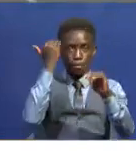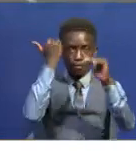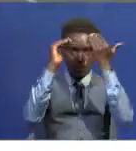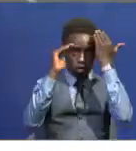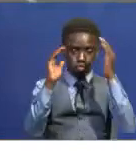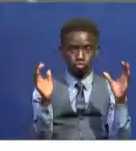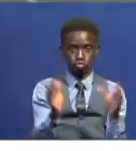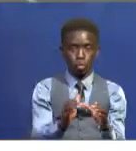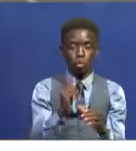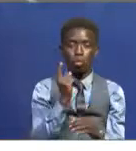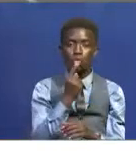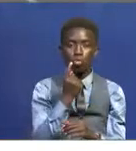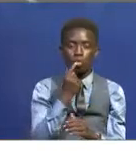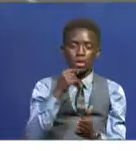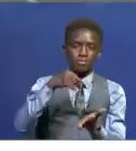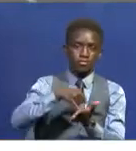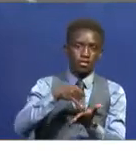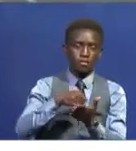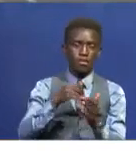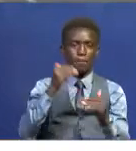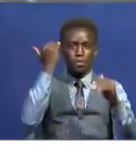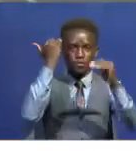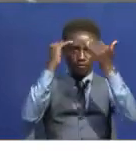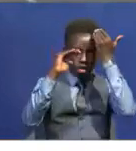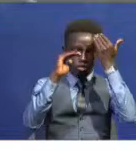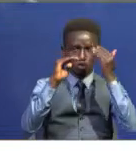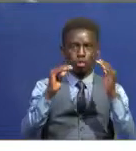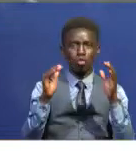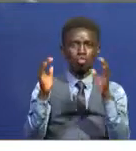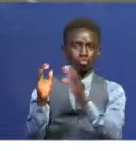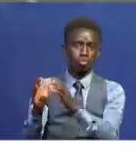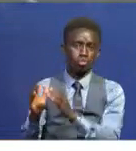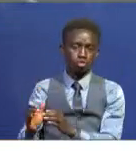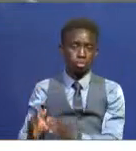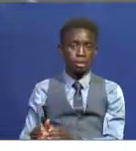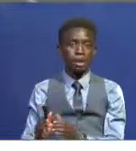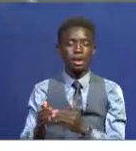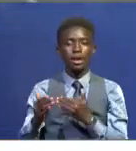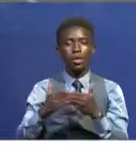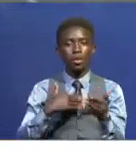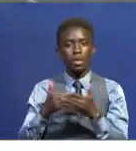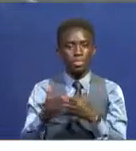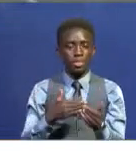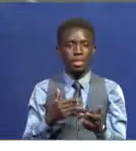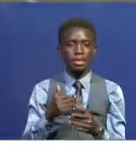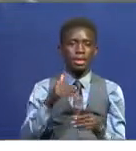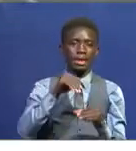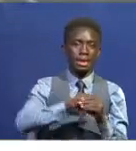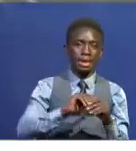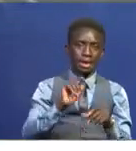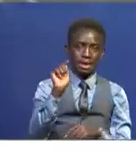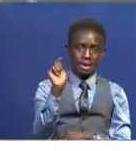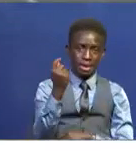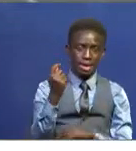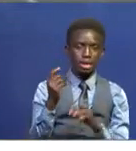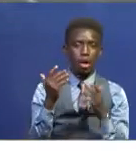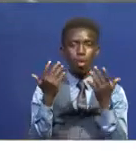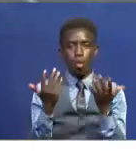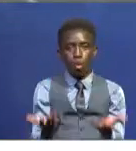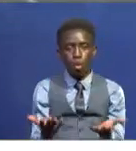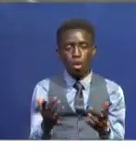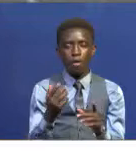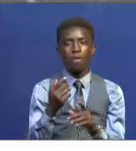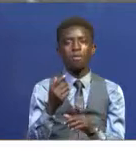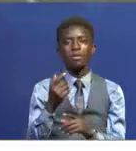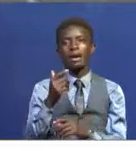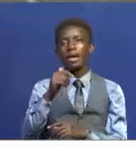of a professional body, which is very reputable, whether it's in the country or one of those